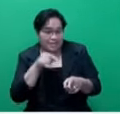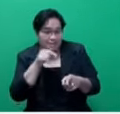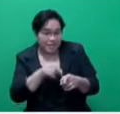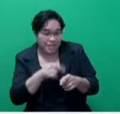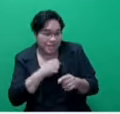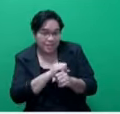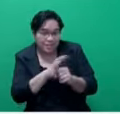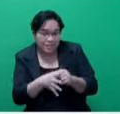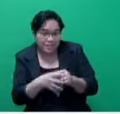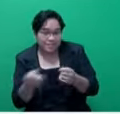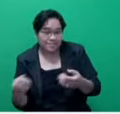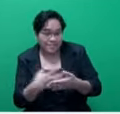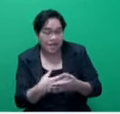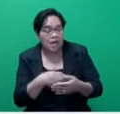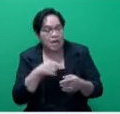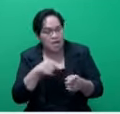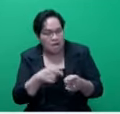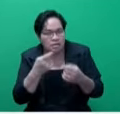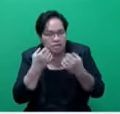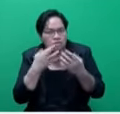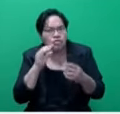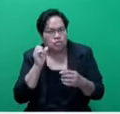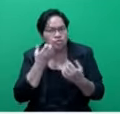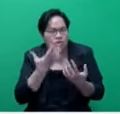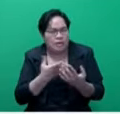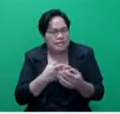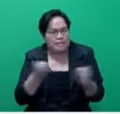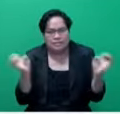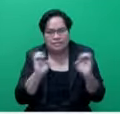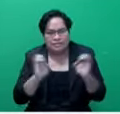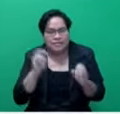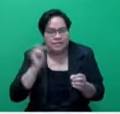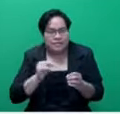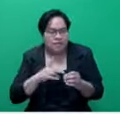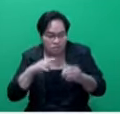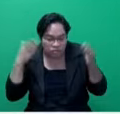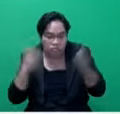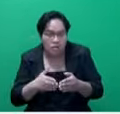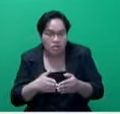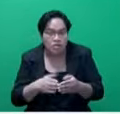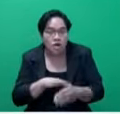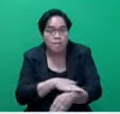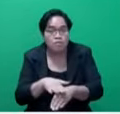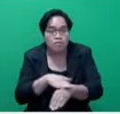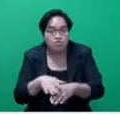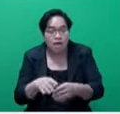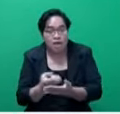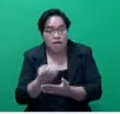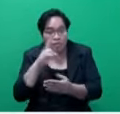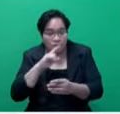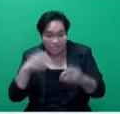of COVID-19 have highlighted the urgency for a blue economy. Focused on economic recovery